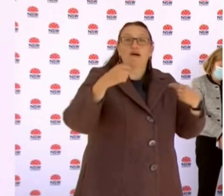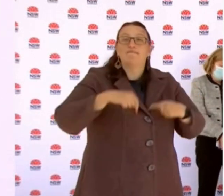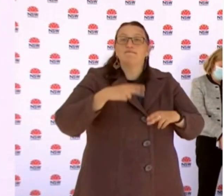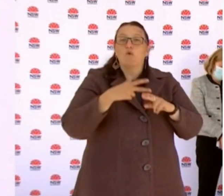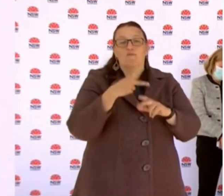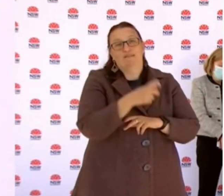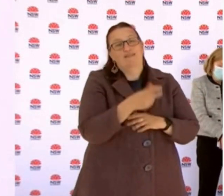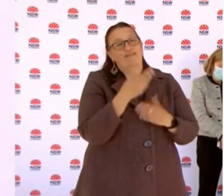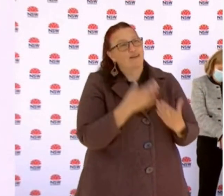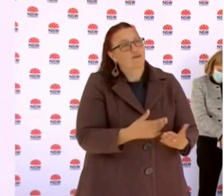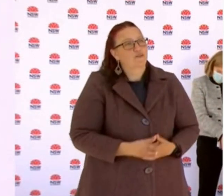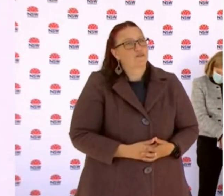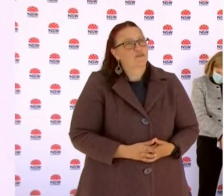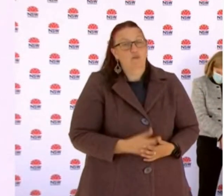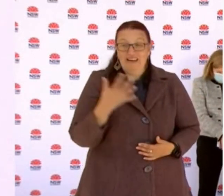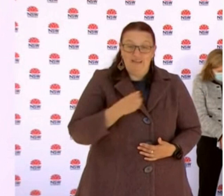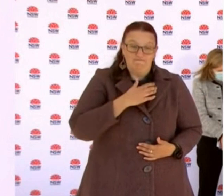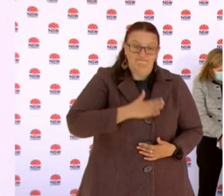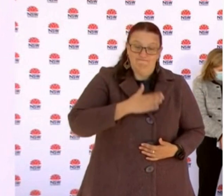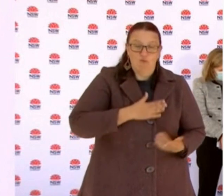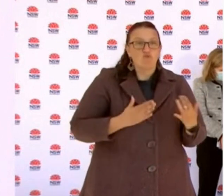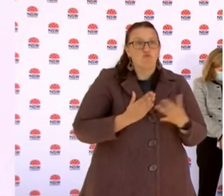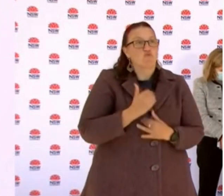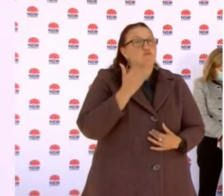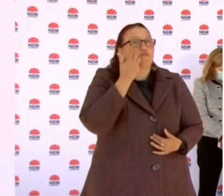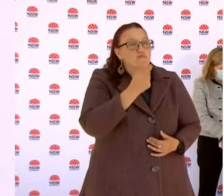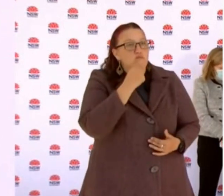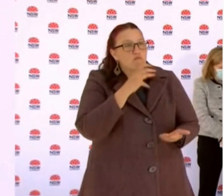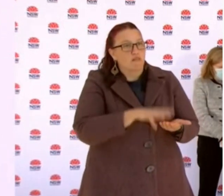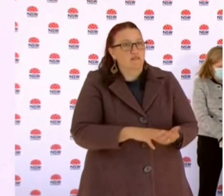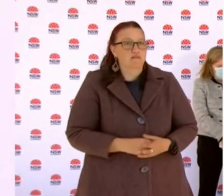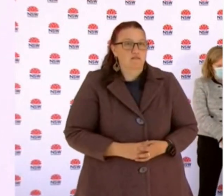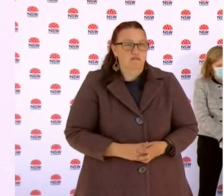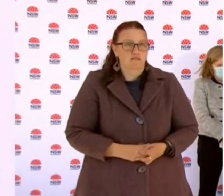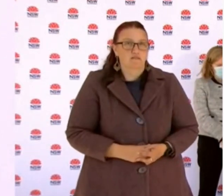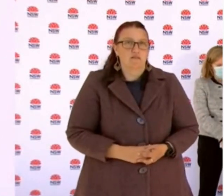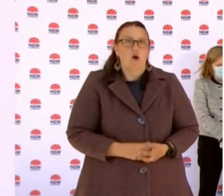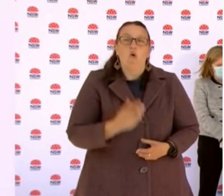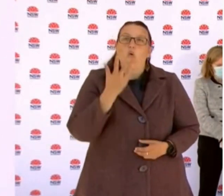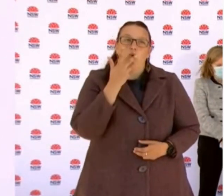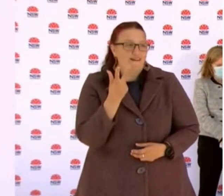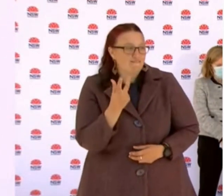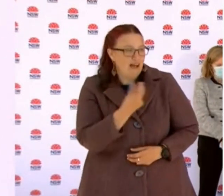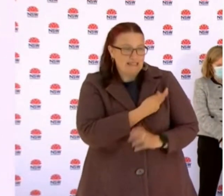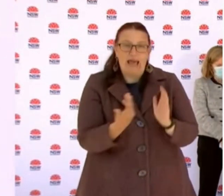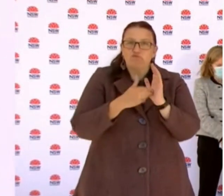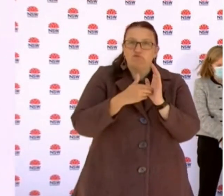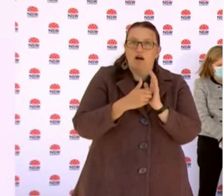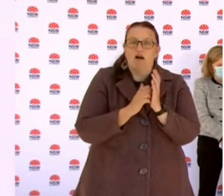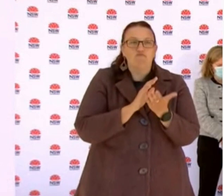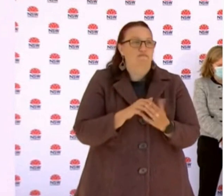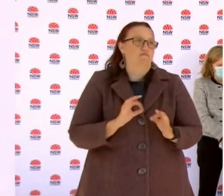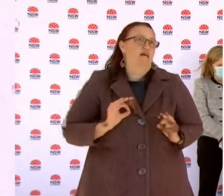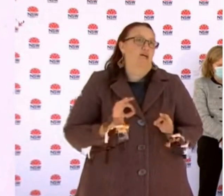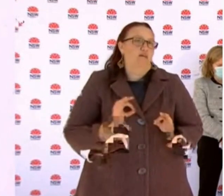next few months. I mean, we have to get through the next few months, but once the additional vaccines arrive, I think it really will change the conversation, and people